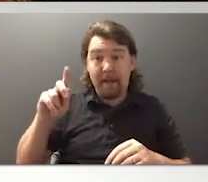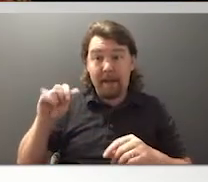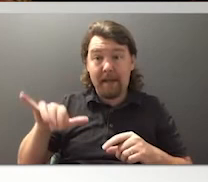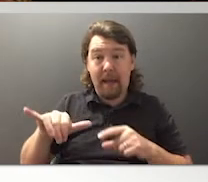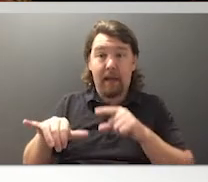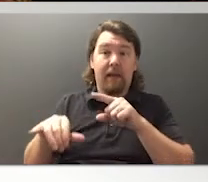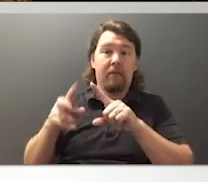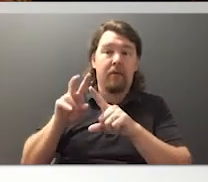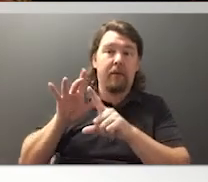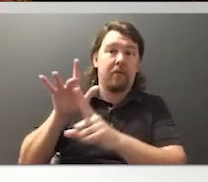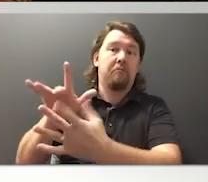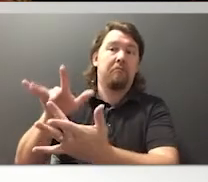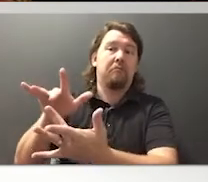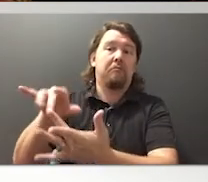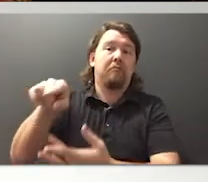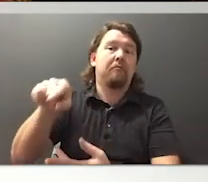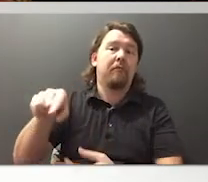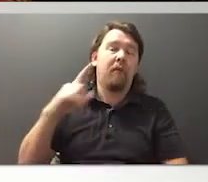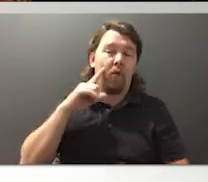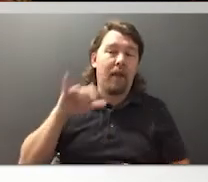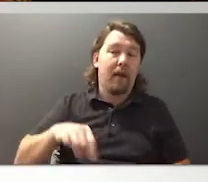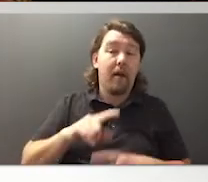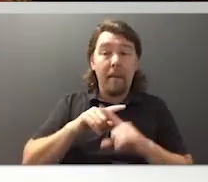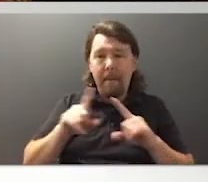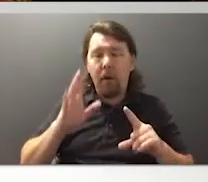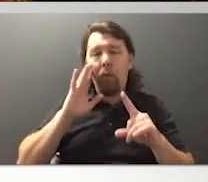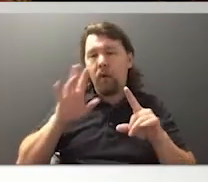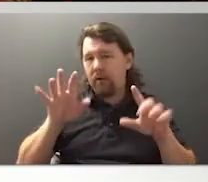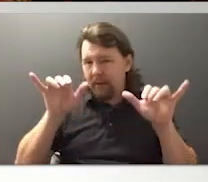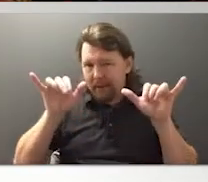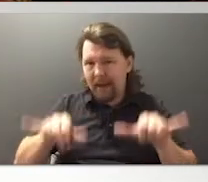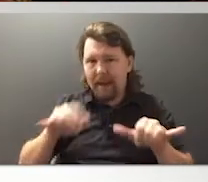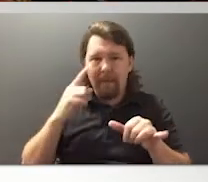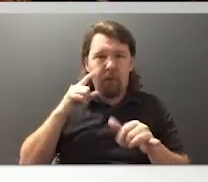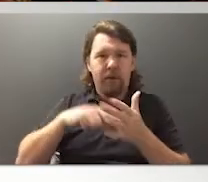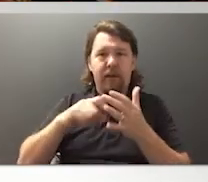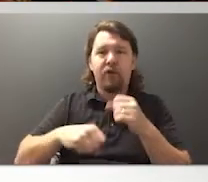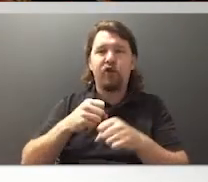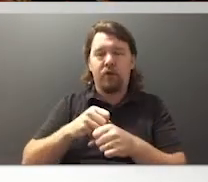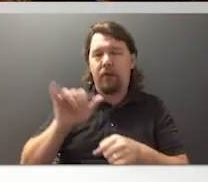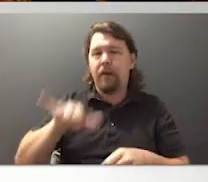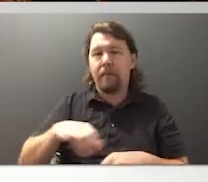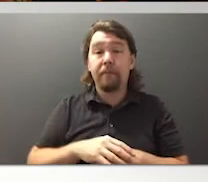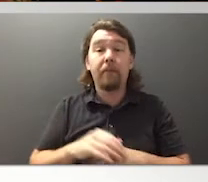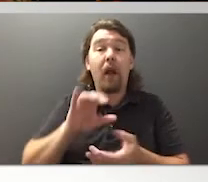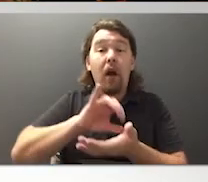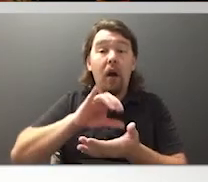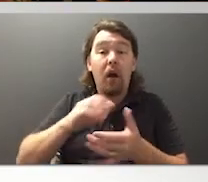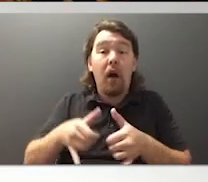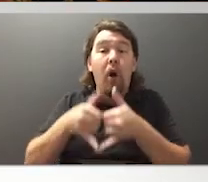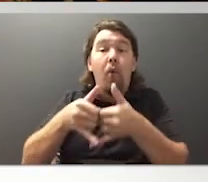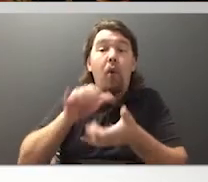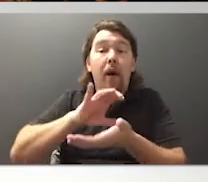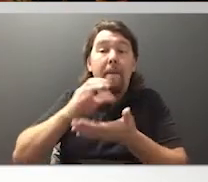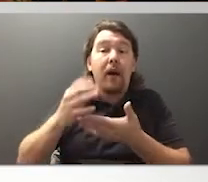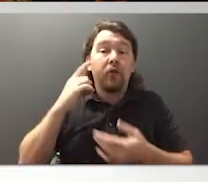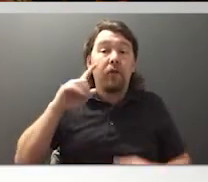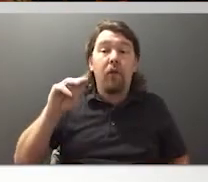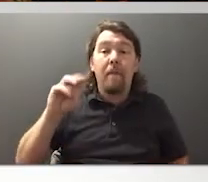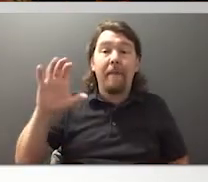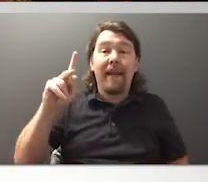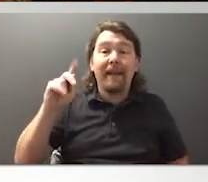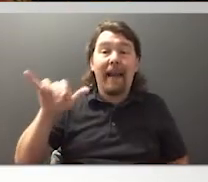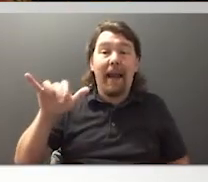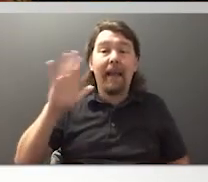there. But it will continue to remain the same for this year. The award amounts for the McKay Scholarship will be released in